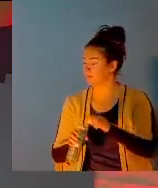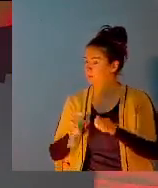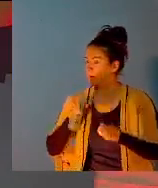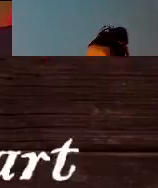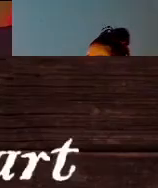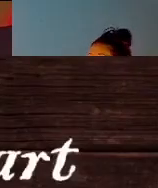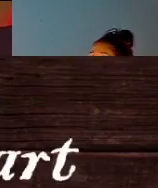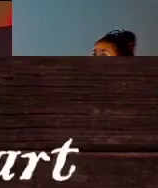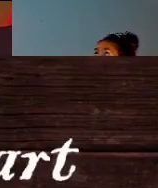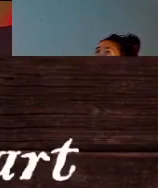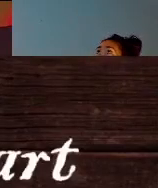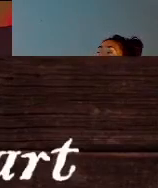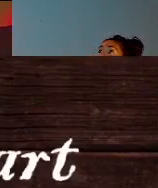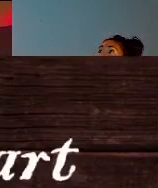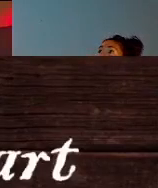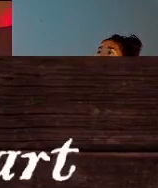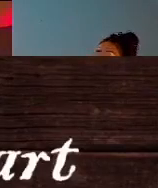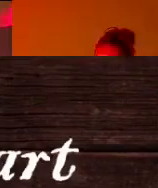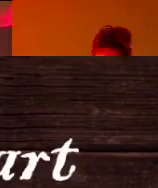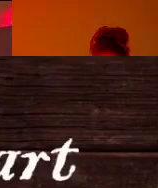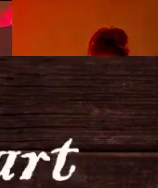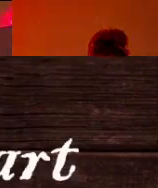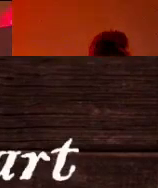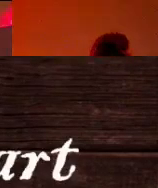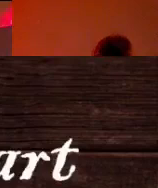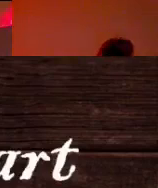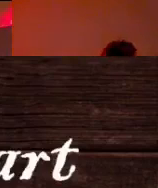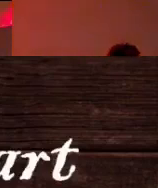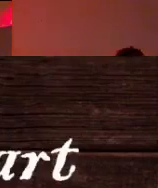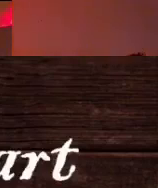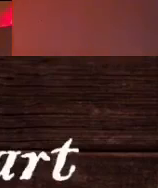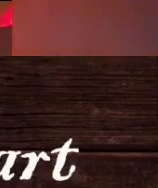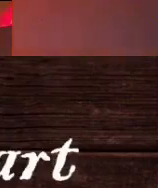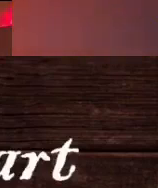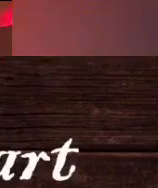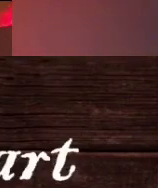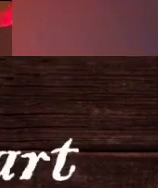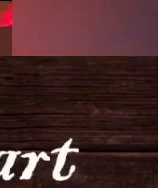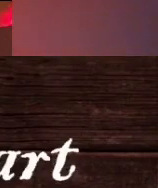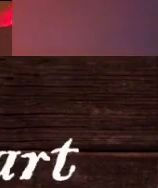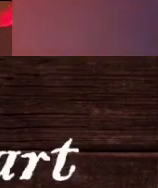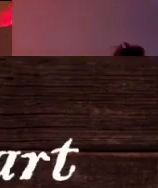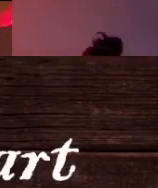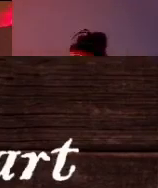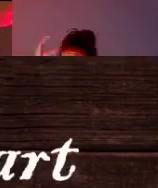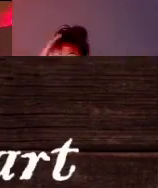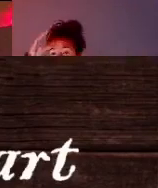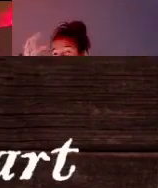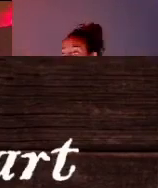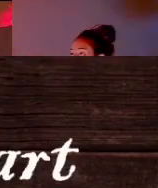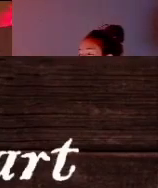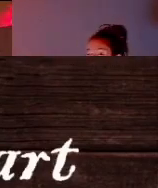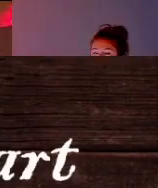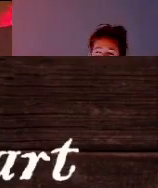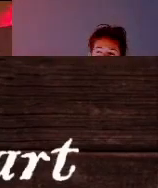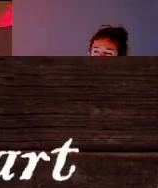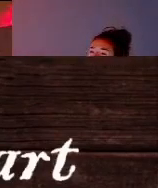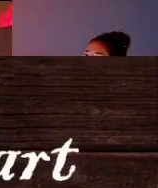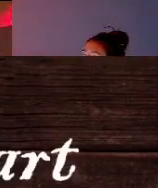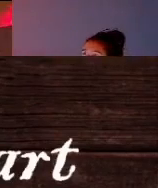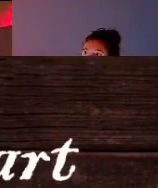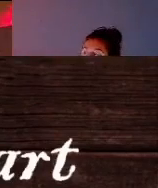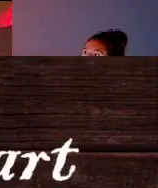You and we thank you for giving us just the breath in our lungs. We thank you for giving us